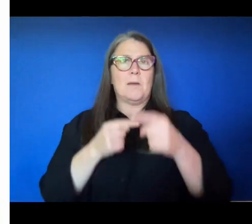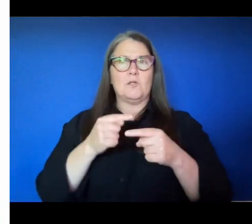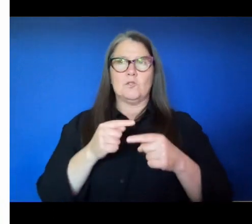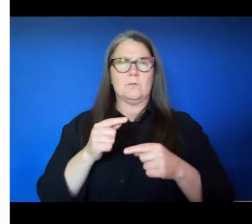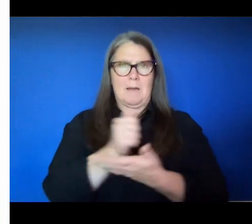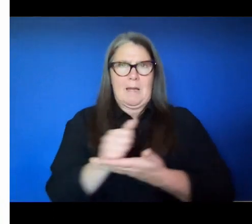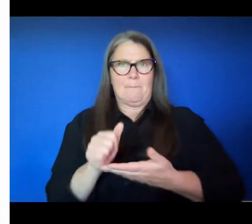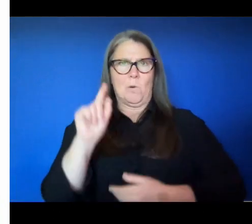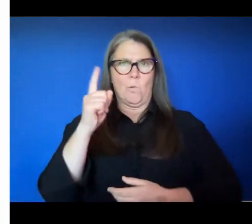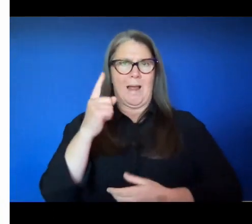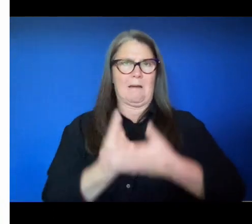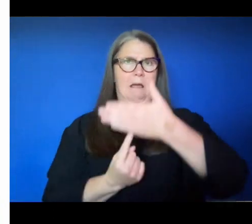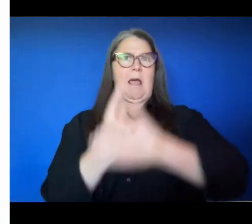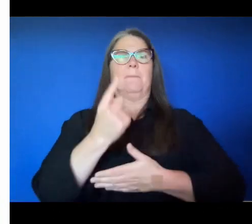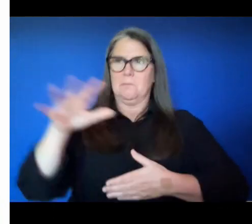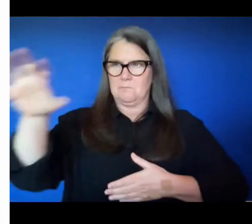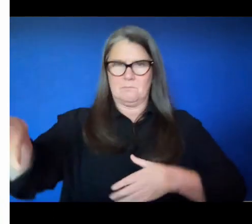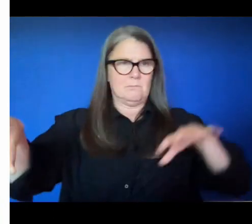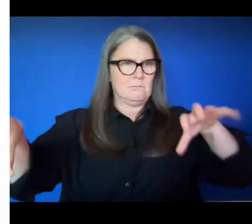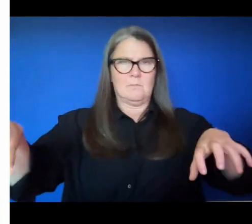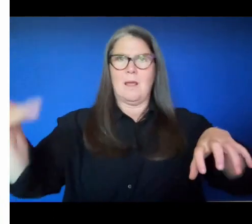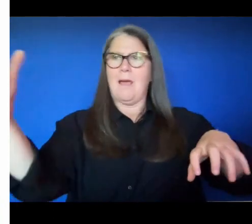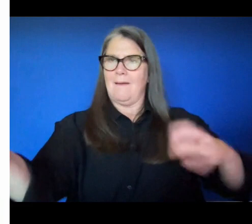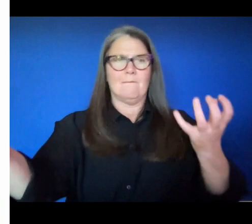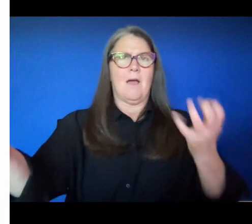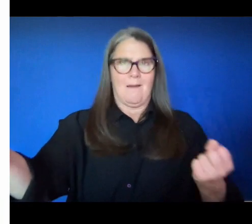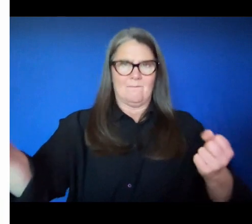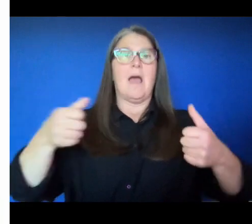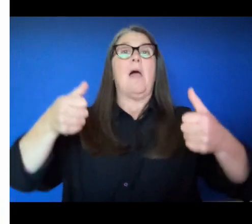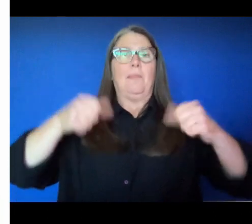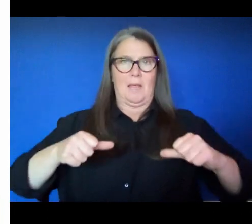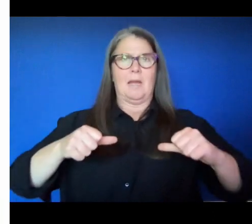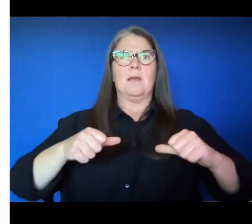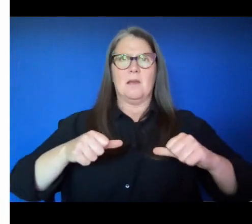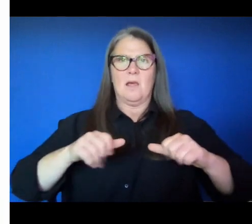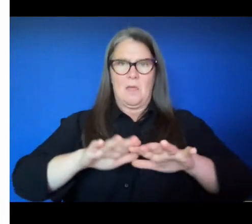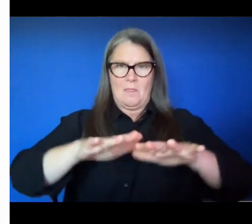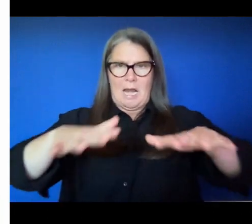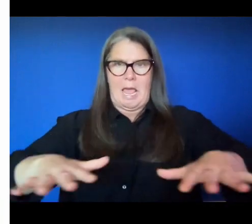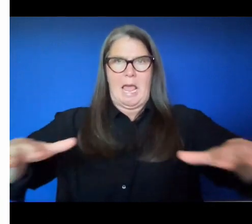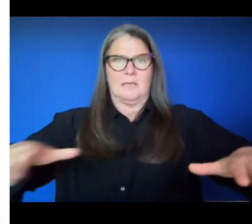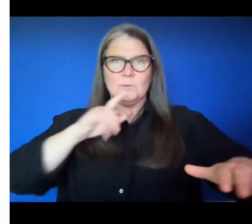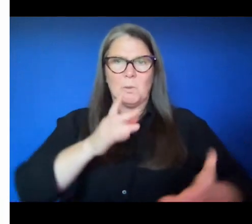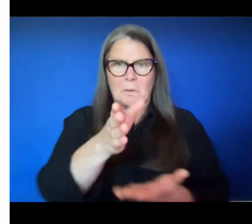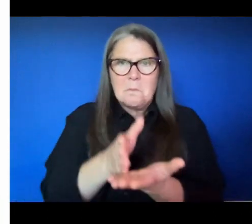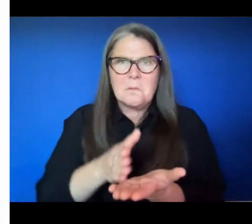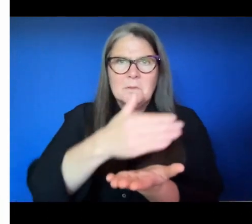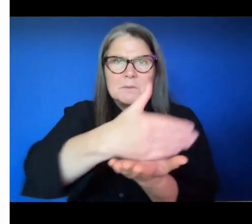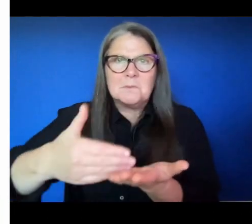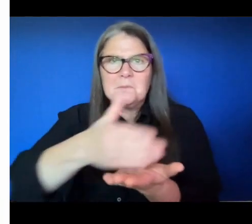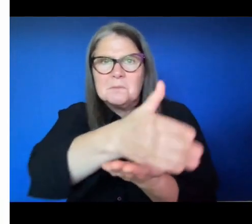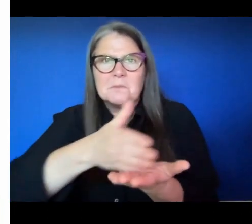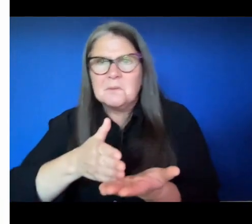everything else sort of falls into place after that. The land continues to be divided now we're, you know, buying